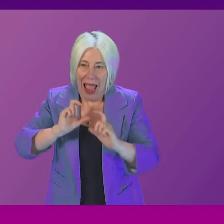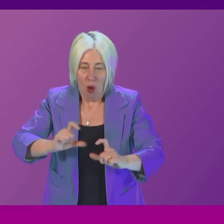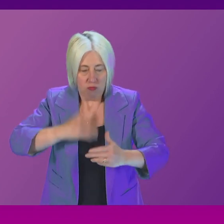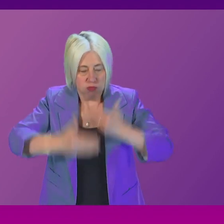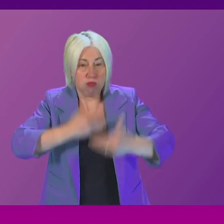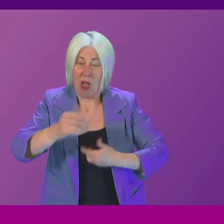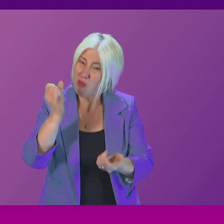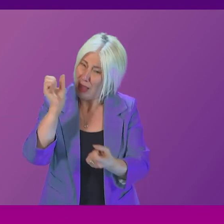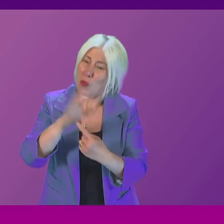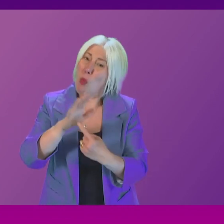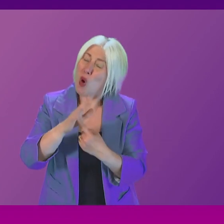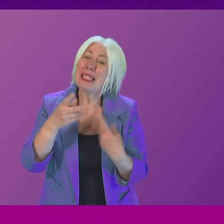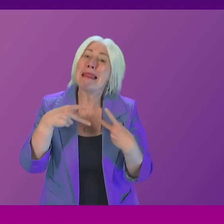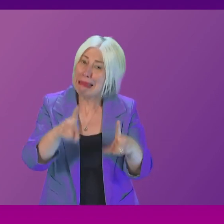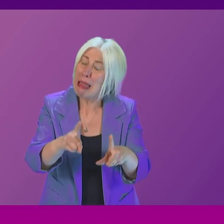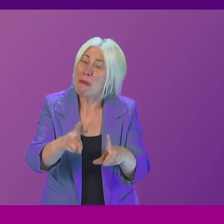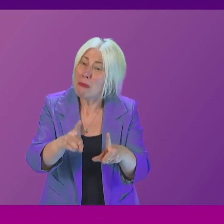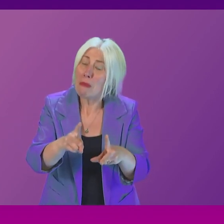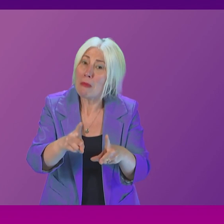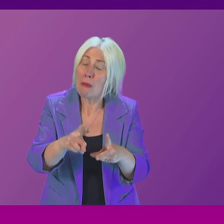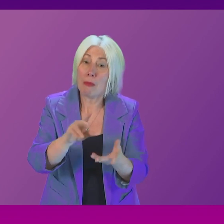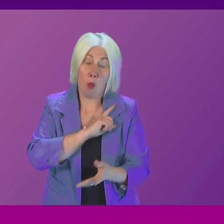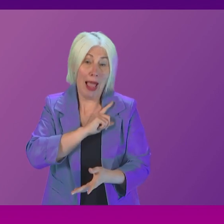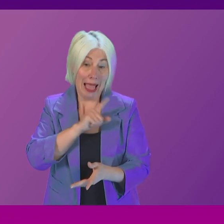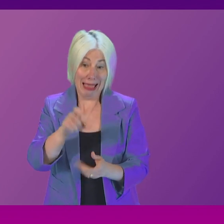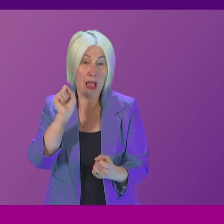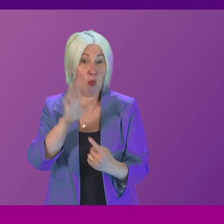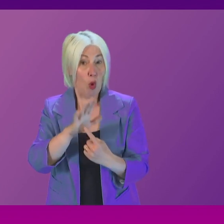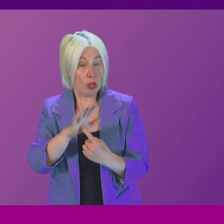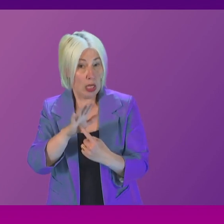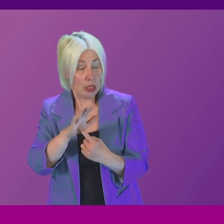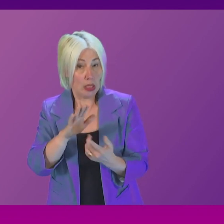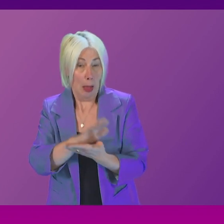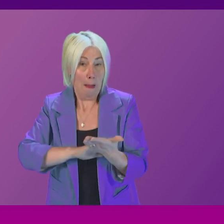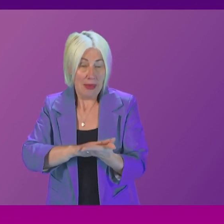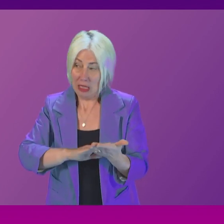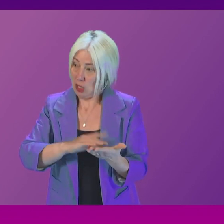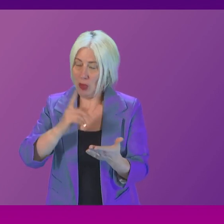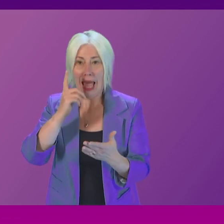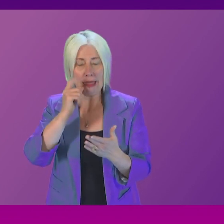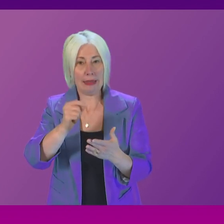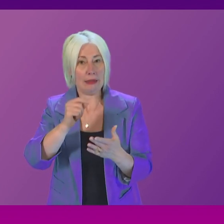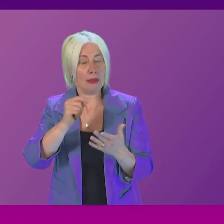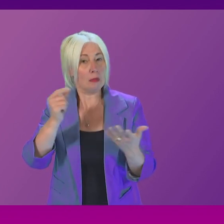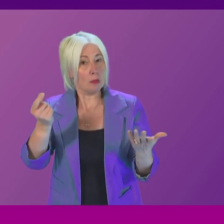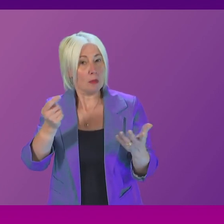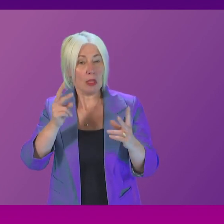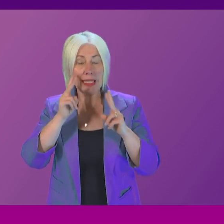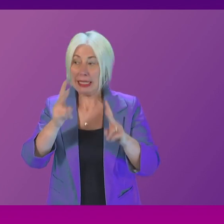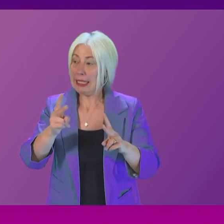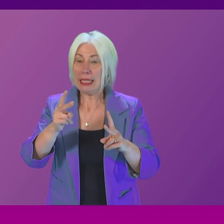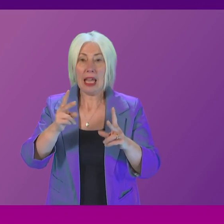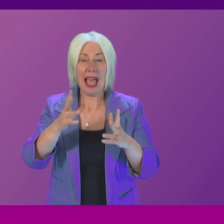really important scheme. And why it's so important, of course, is so we can see that we can see that hopefully the